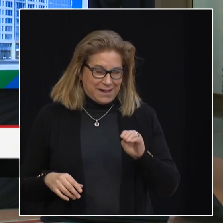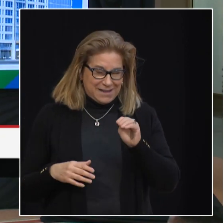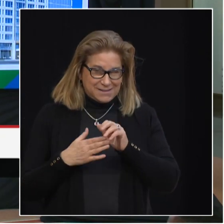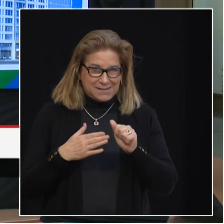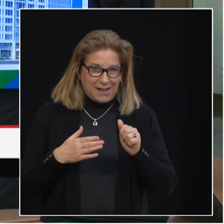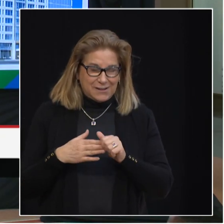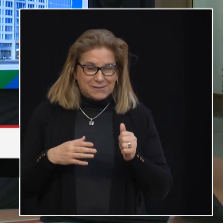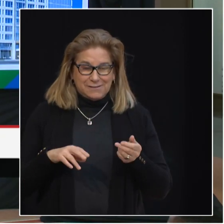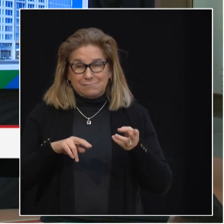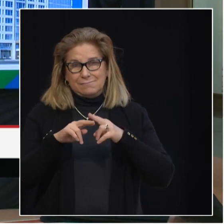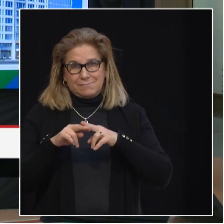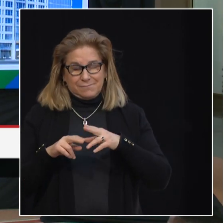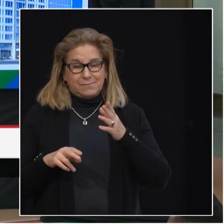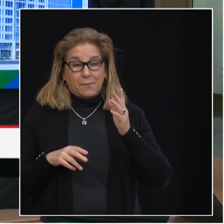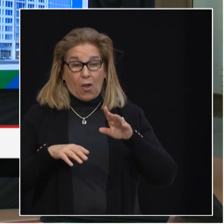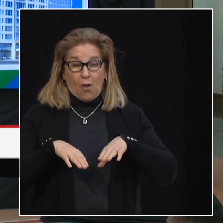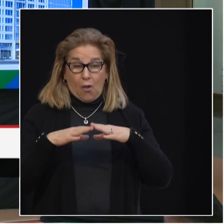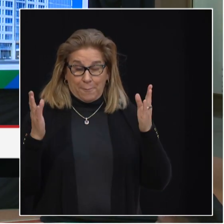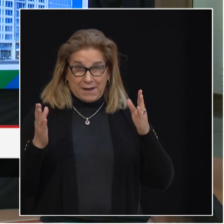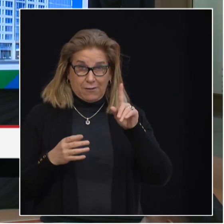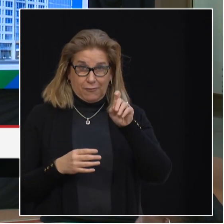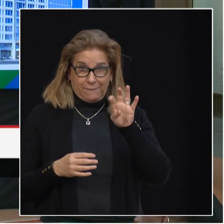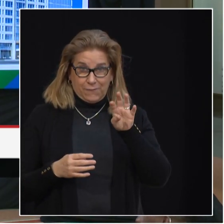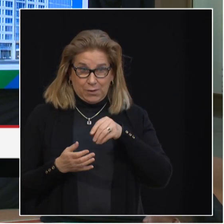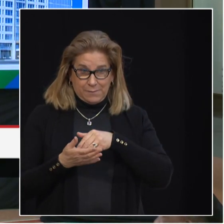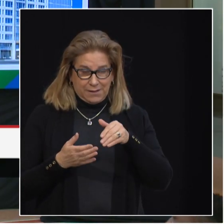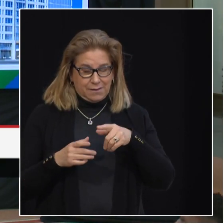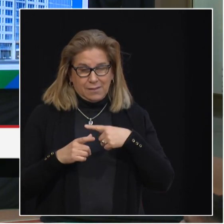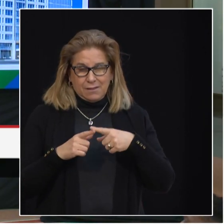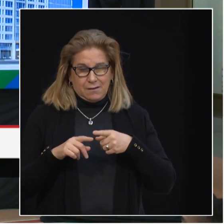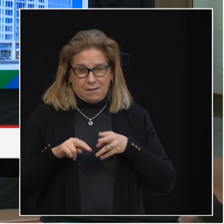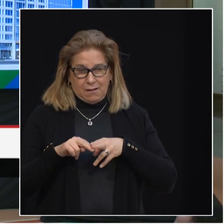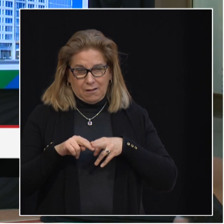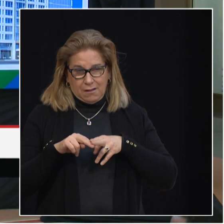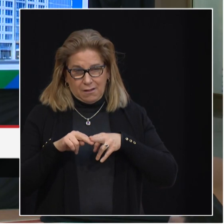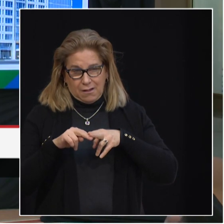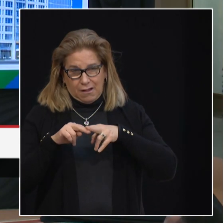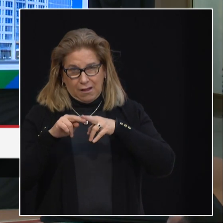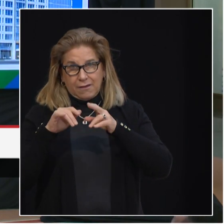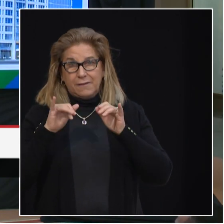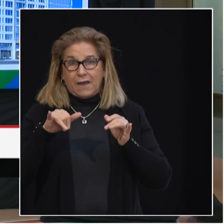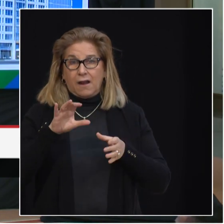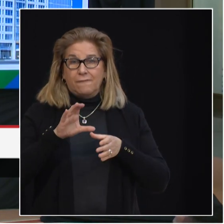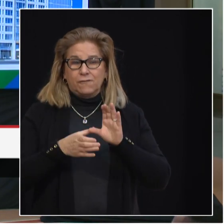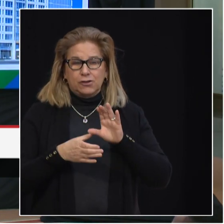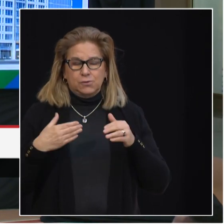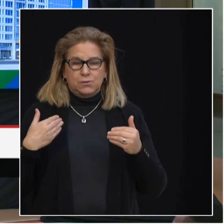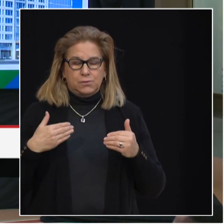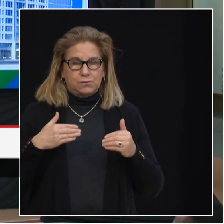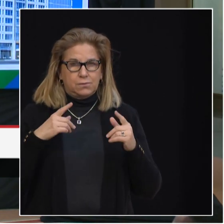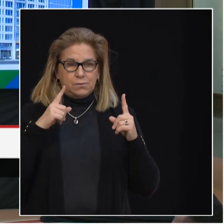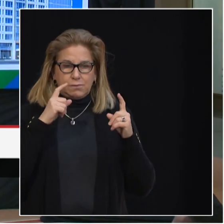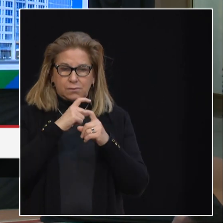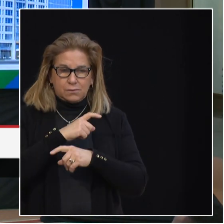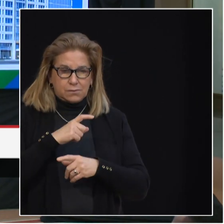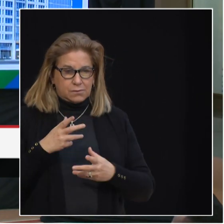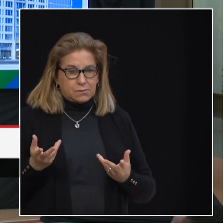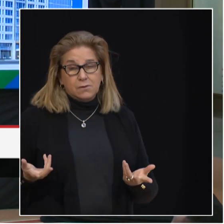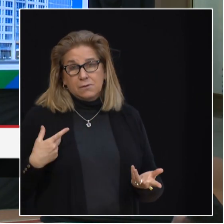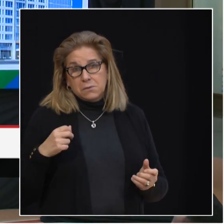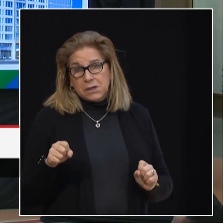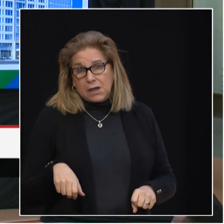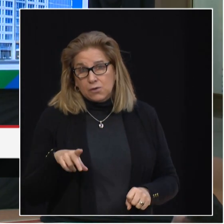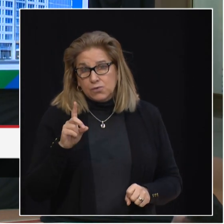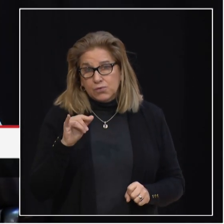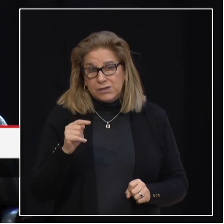they're expensive. They're complex, but they can be done. I would